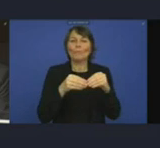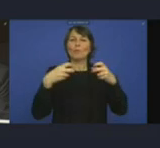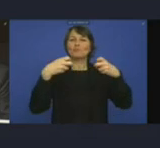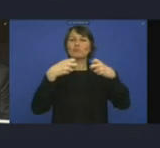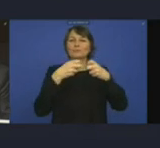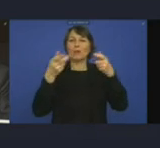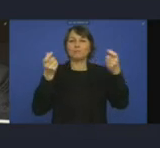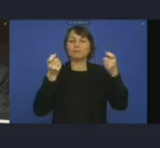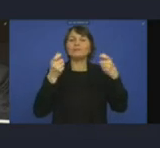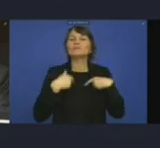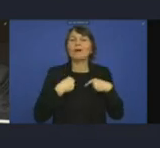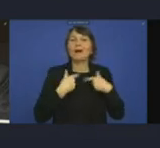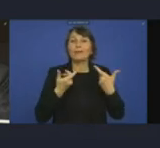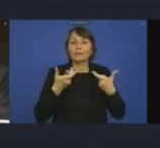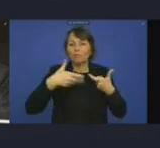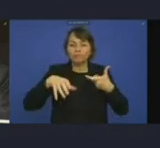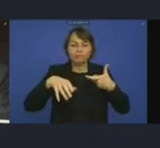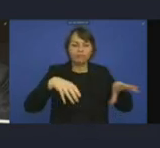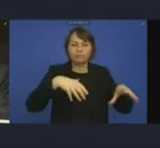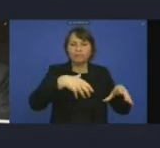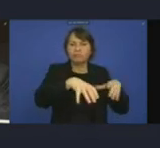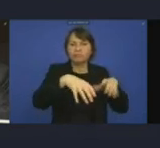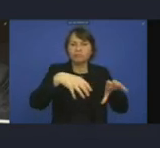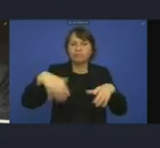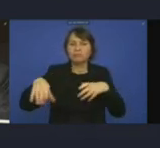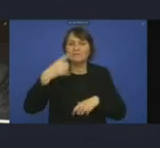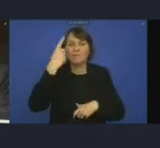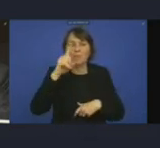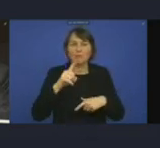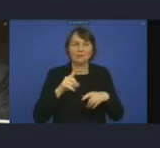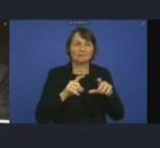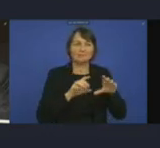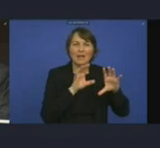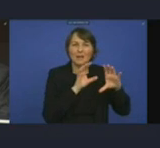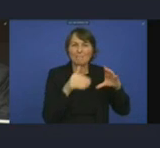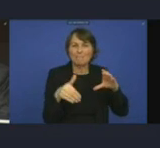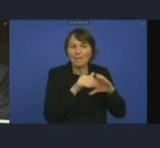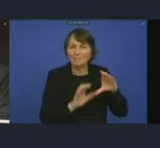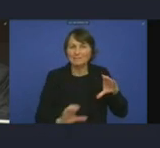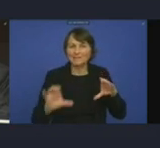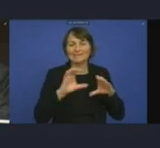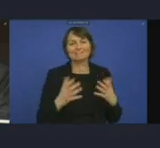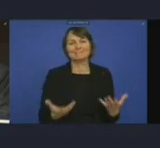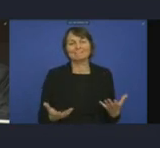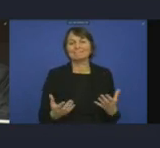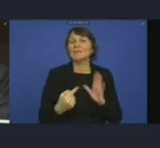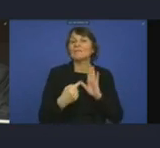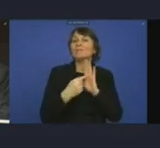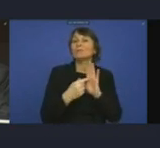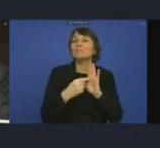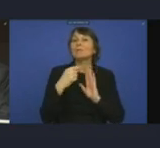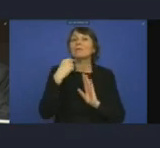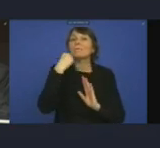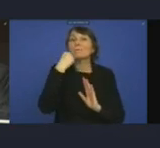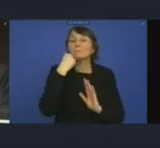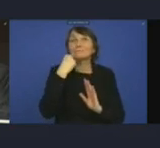states. So this is a debate for the small collaborative partnerships. For instance, for next year, if I remember correctly, we will have, for this